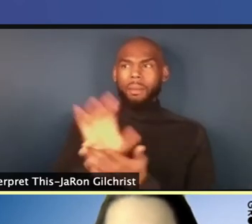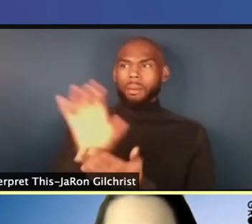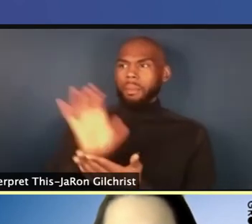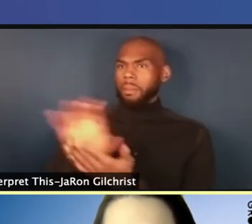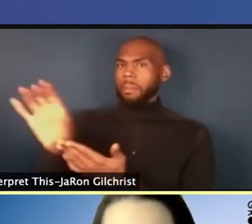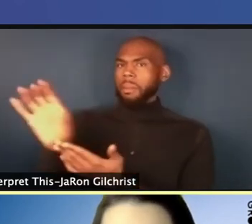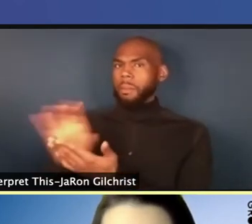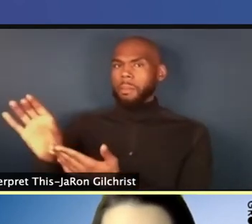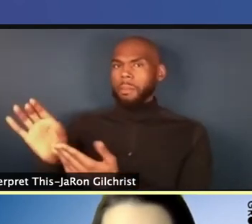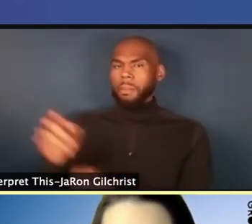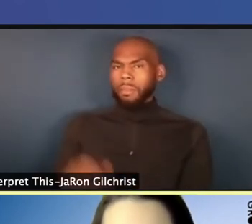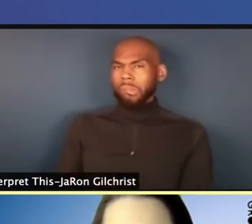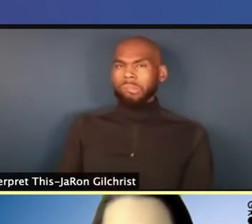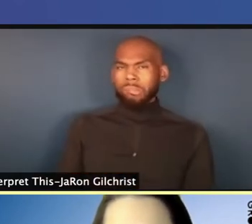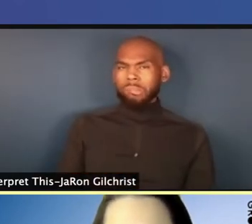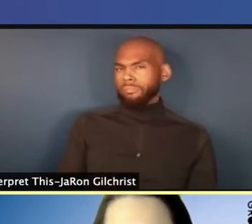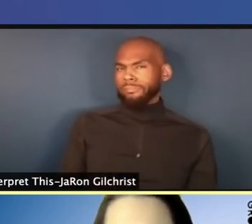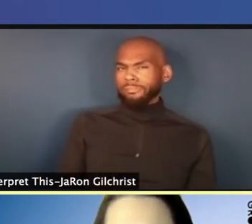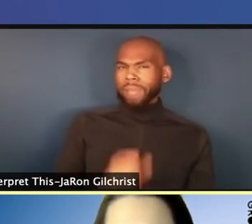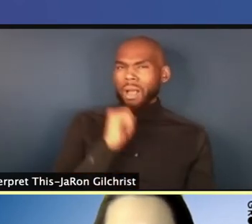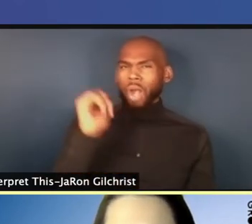it's unconscionable, and